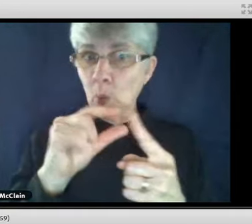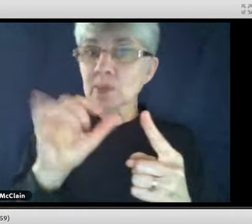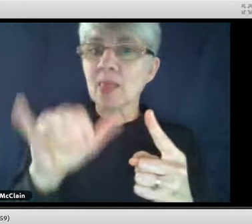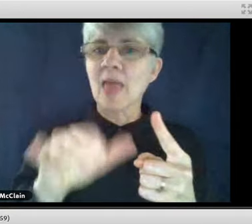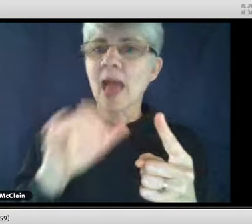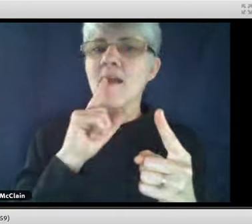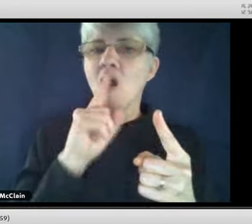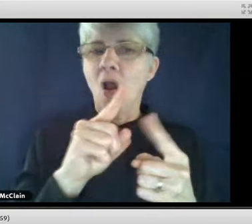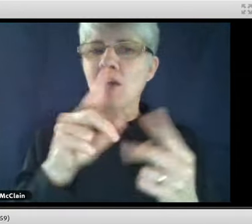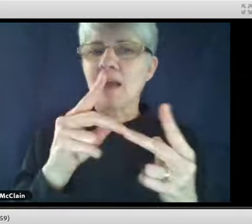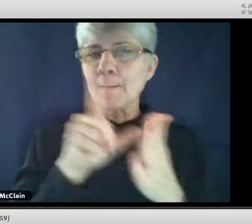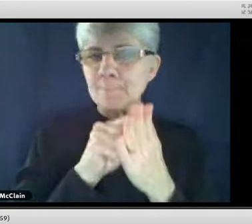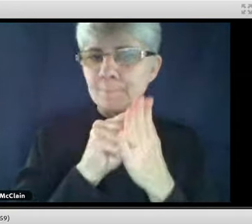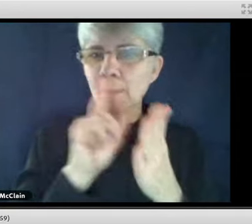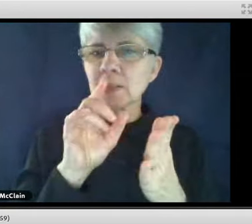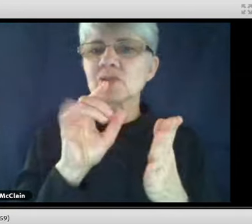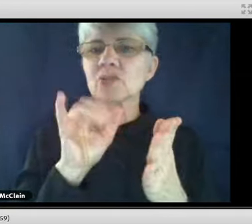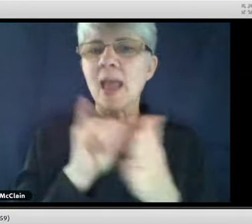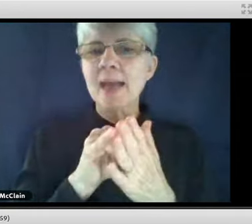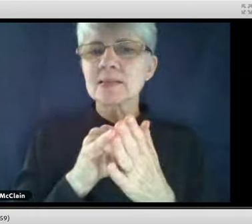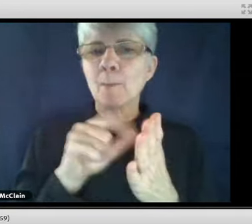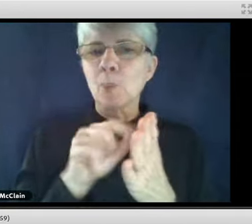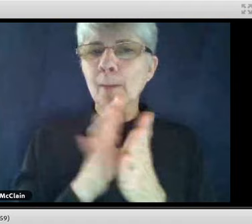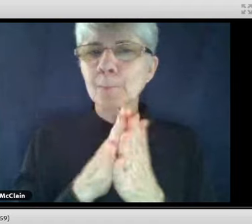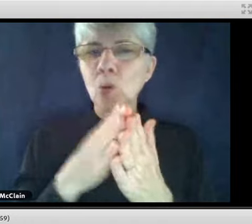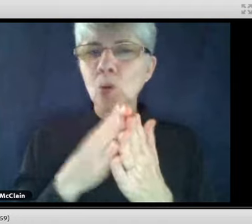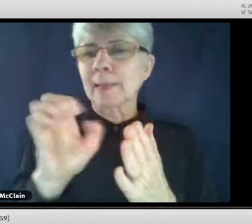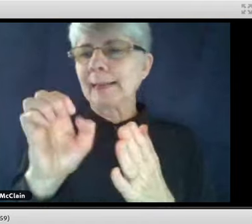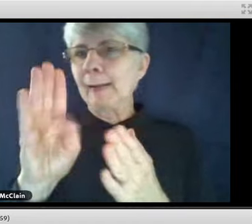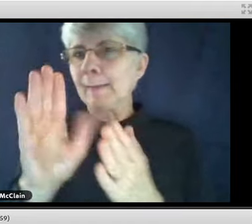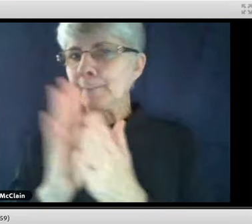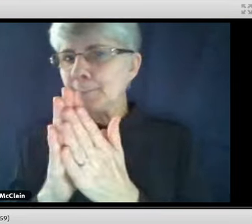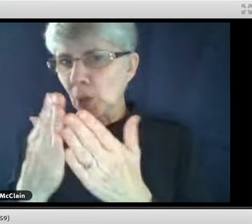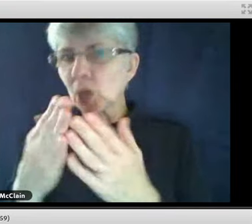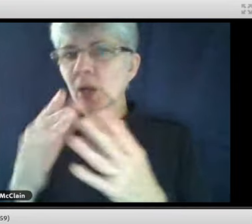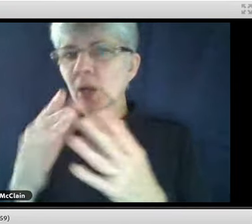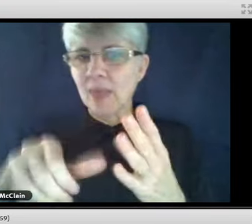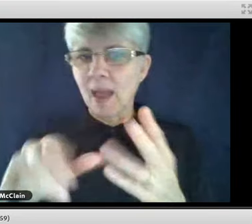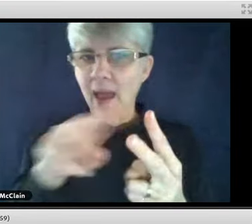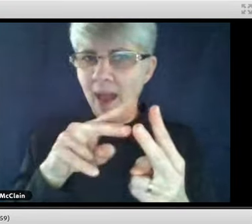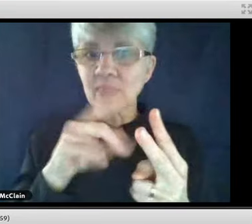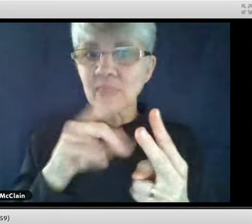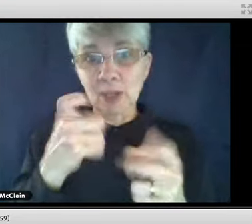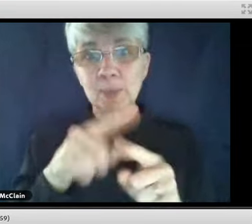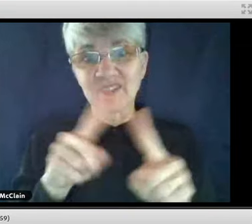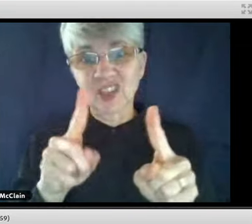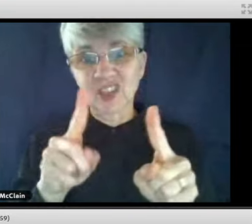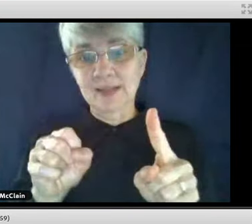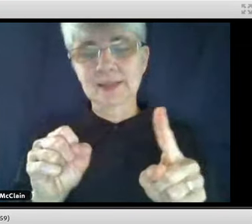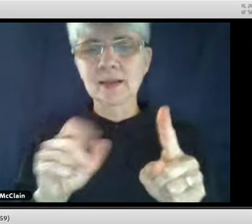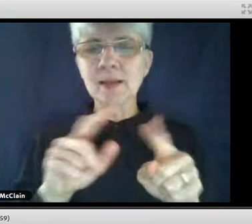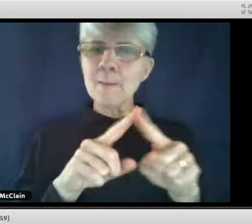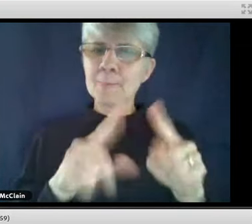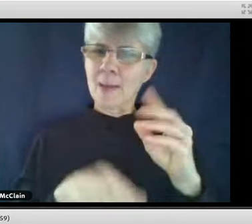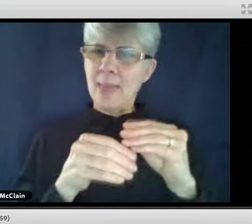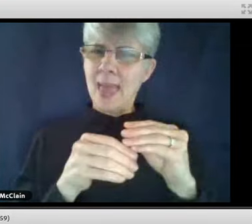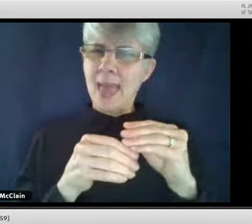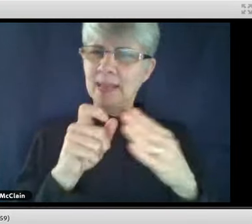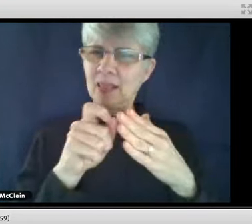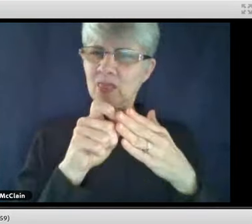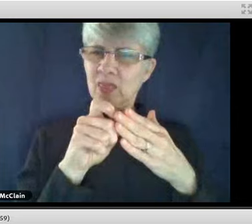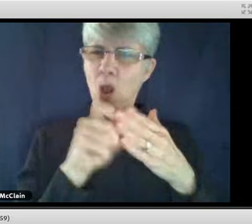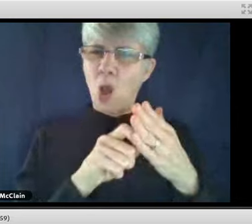is then kind of published as like a print book or an ebook, etc. That would be a little different. But I'm adding author's original